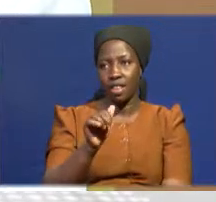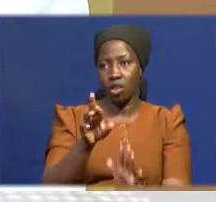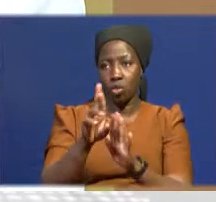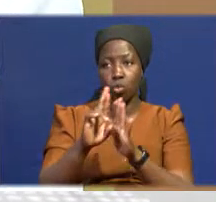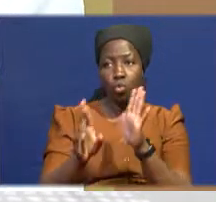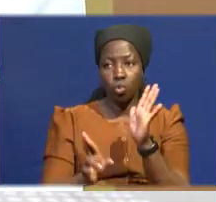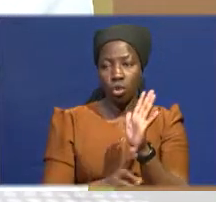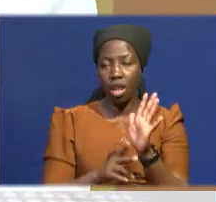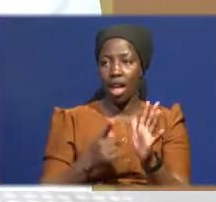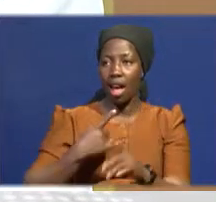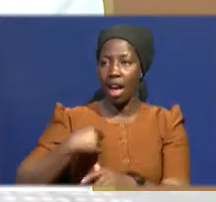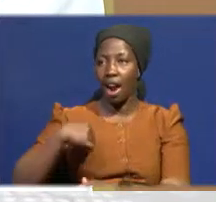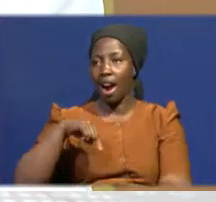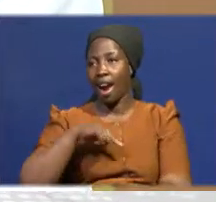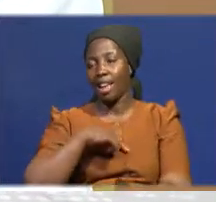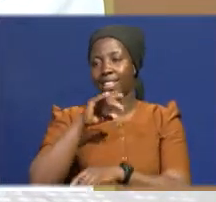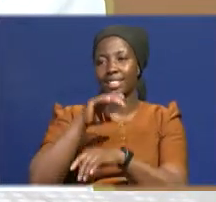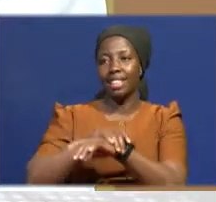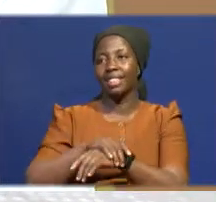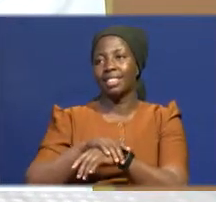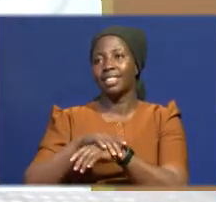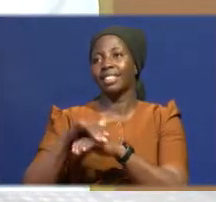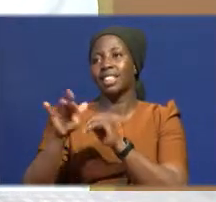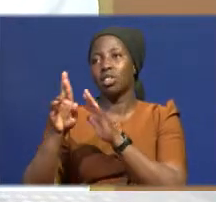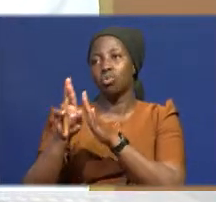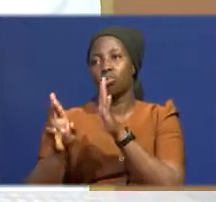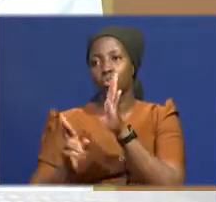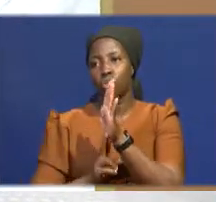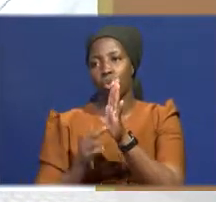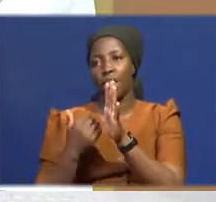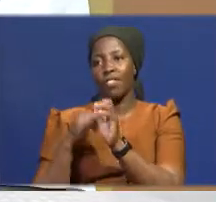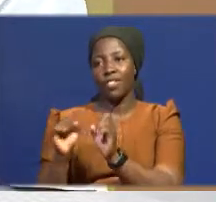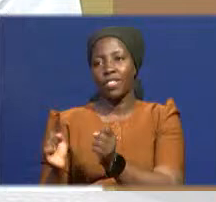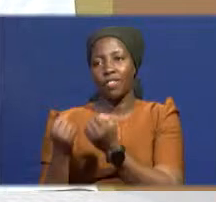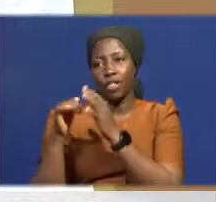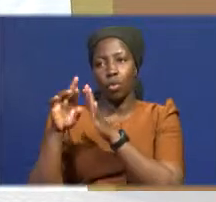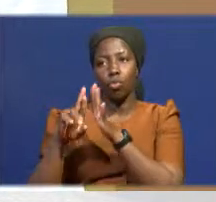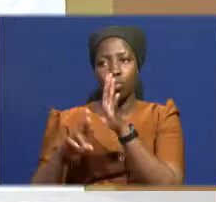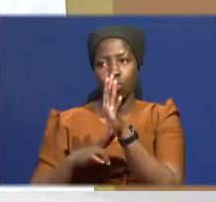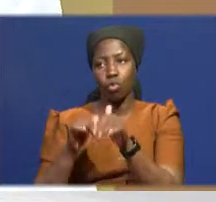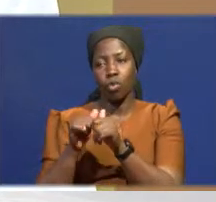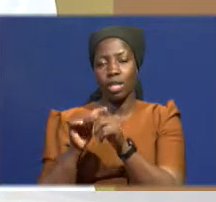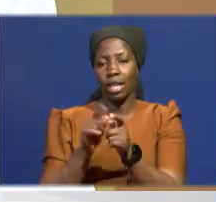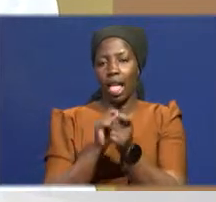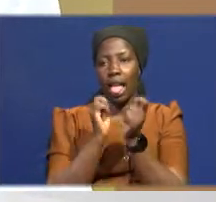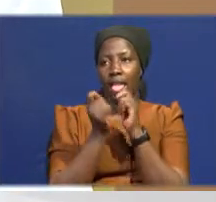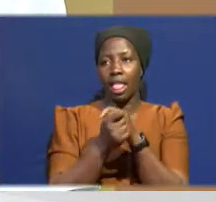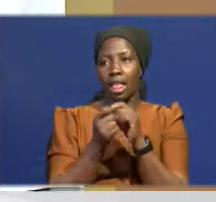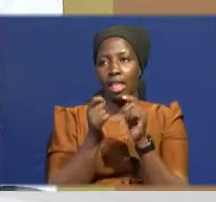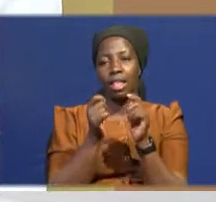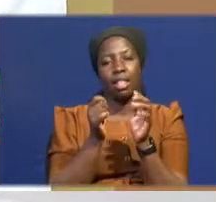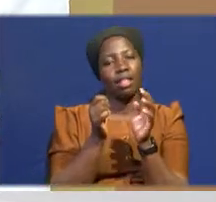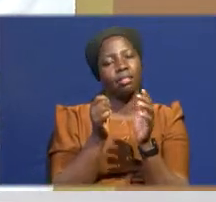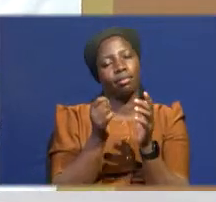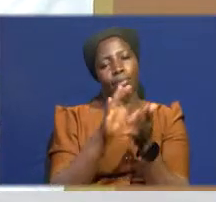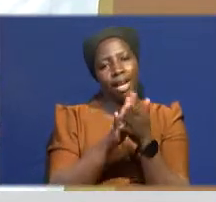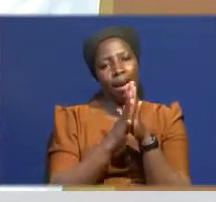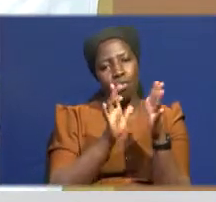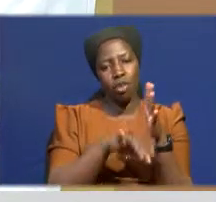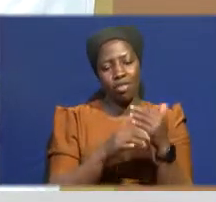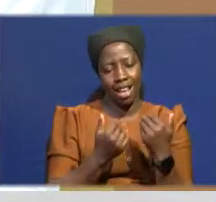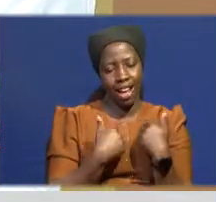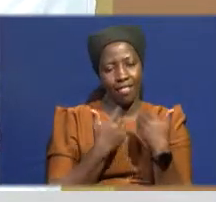We take our guidance from, there's a safety guide, that then translate it into what you have on the ground. Once the